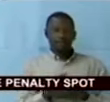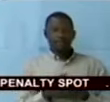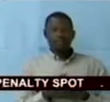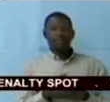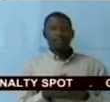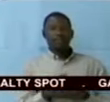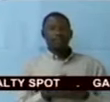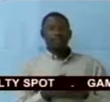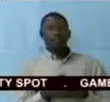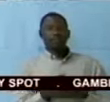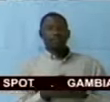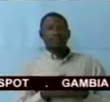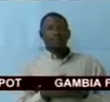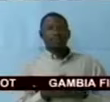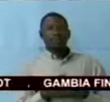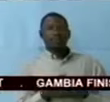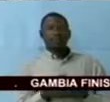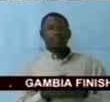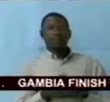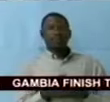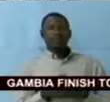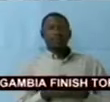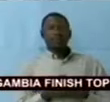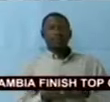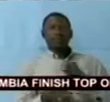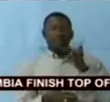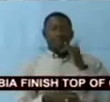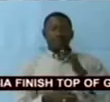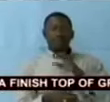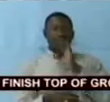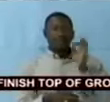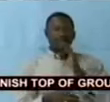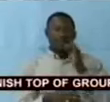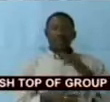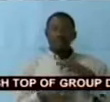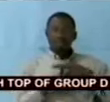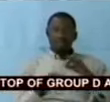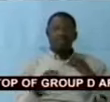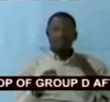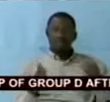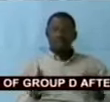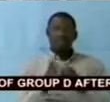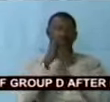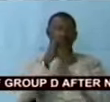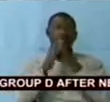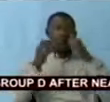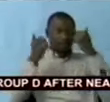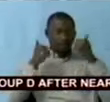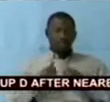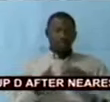Yes, that's another very, very interesting accident.